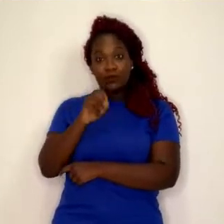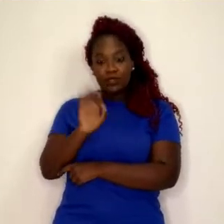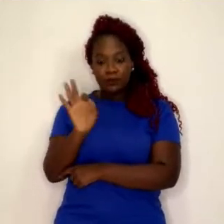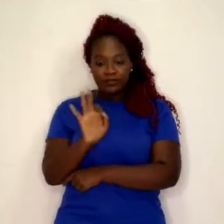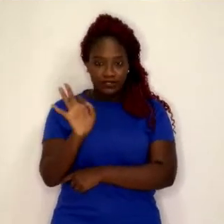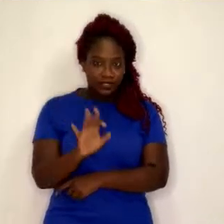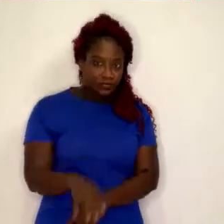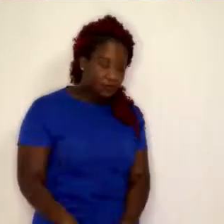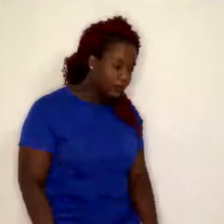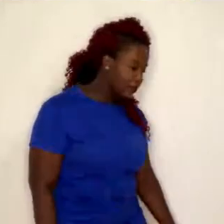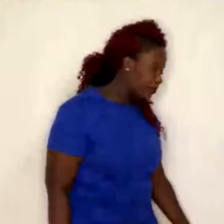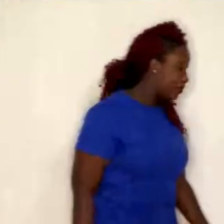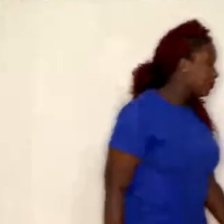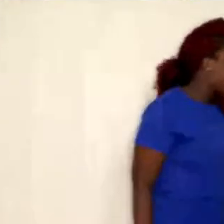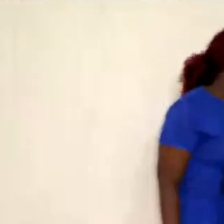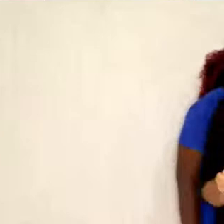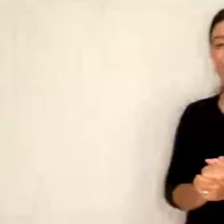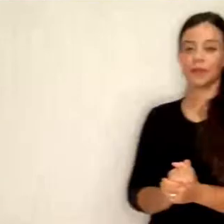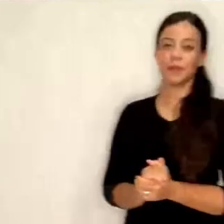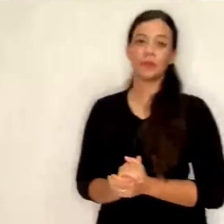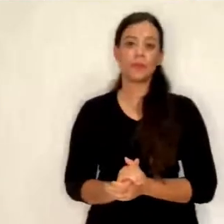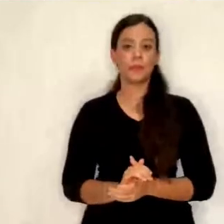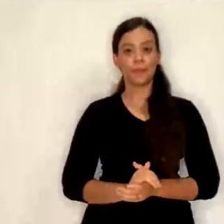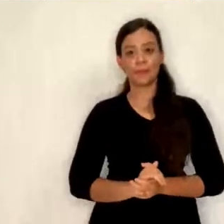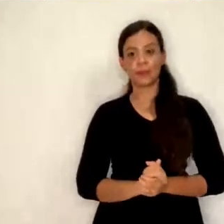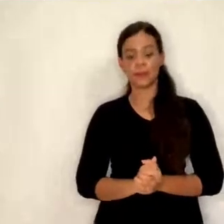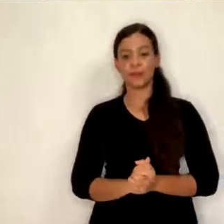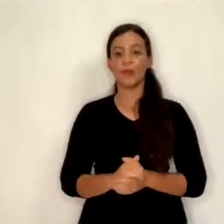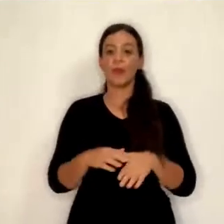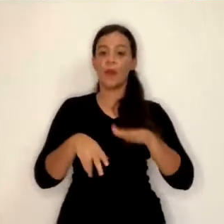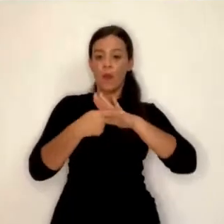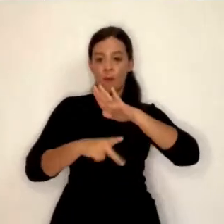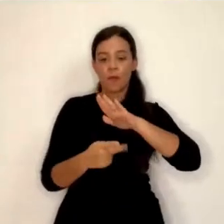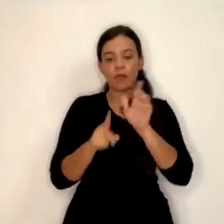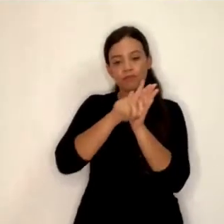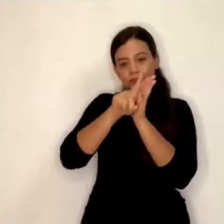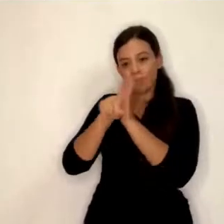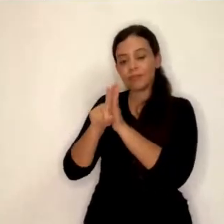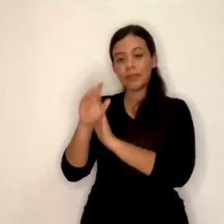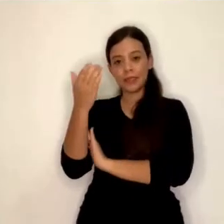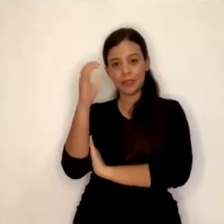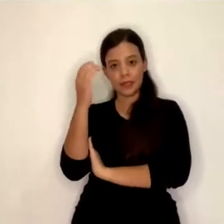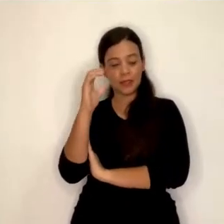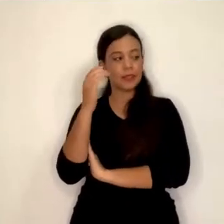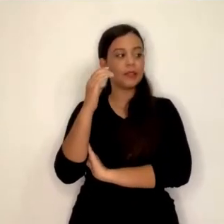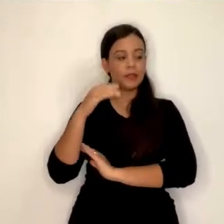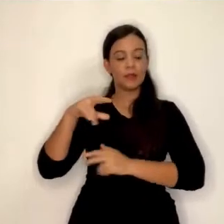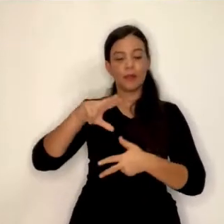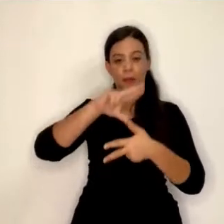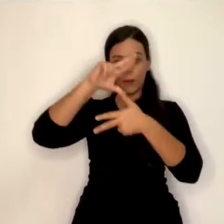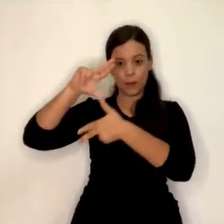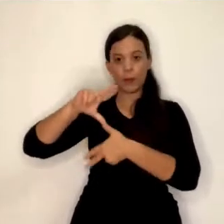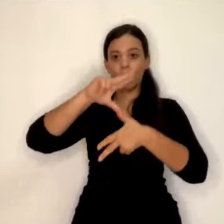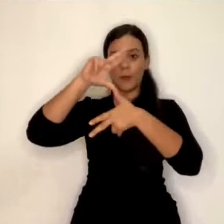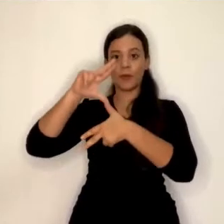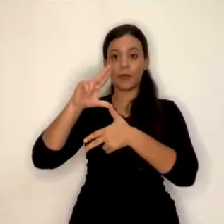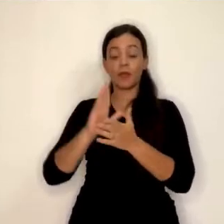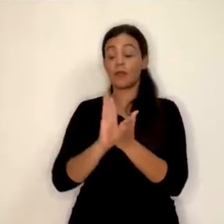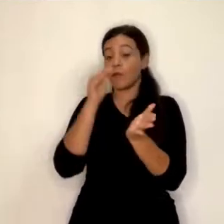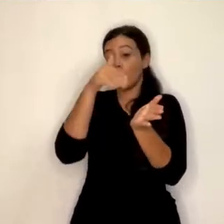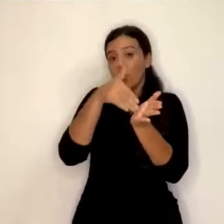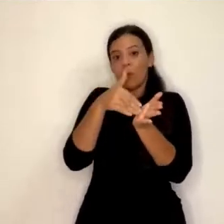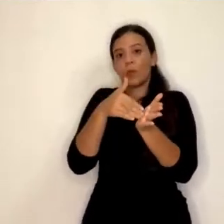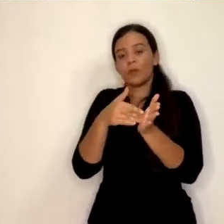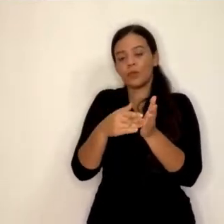courses. 50% of our knowledge production in Latin America comes from